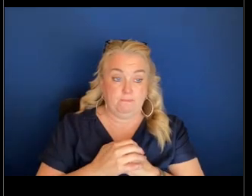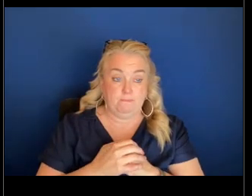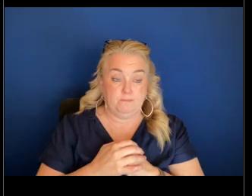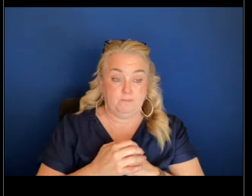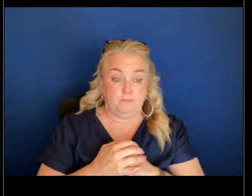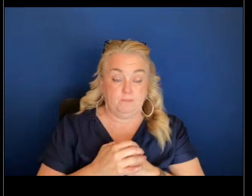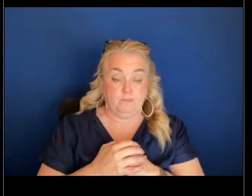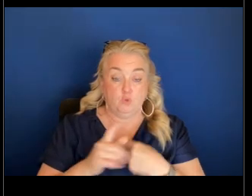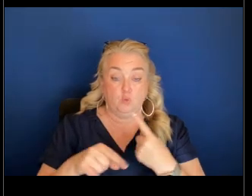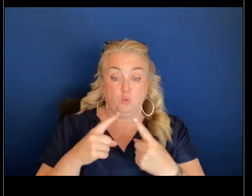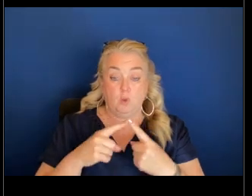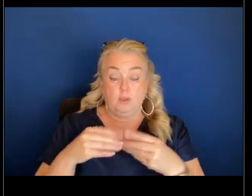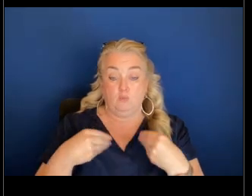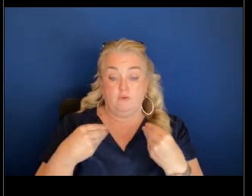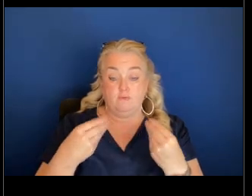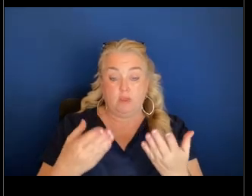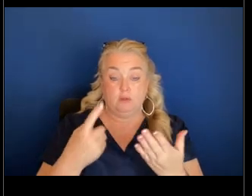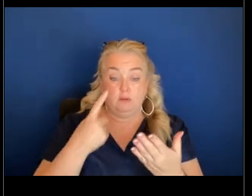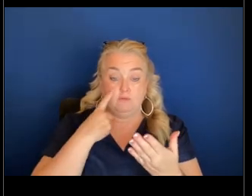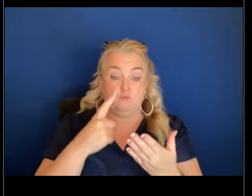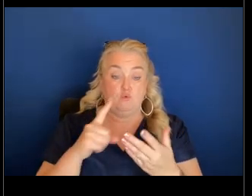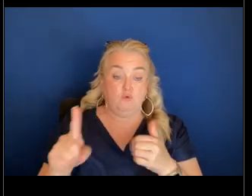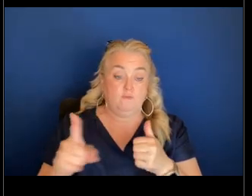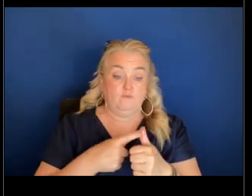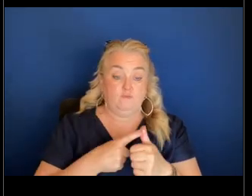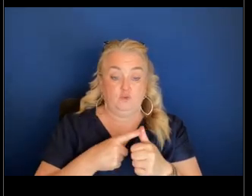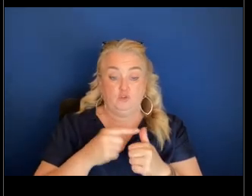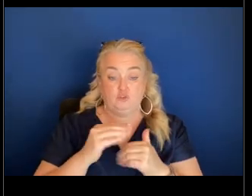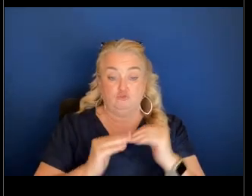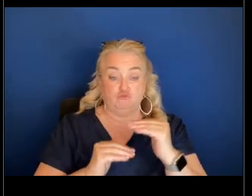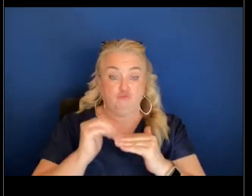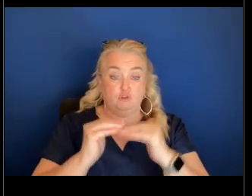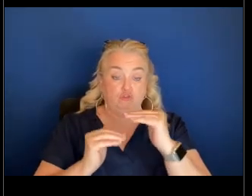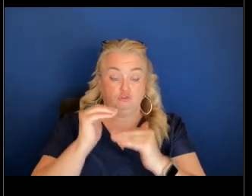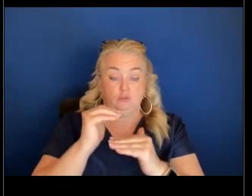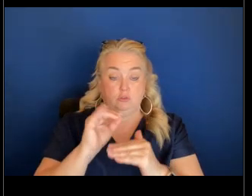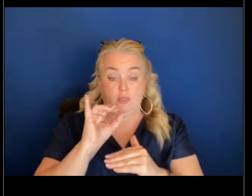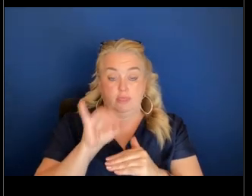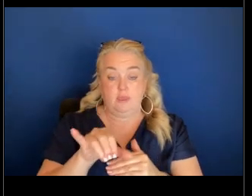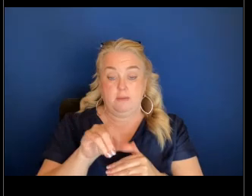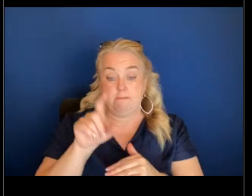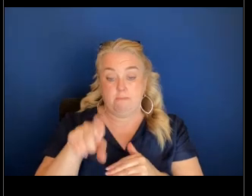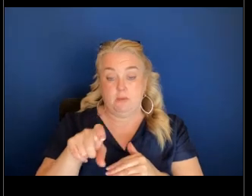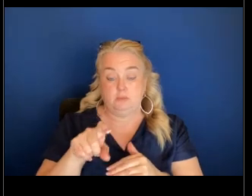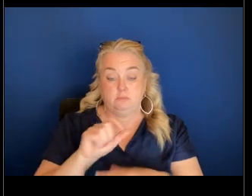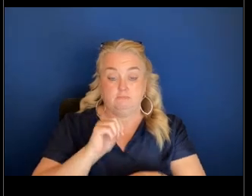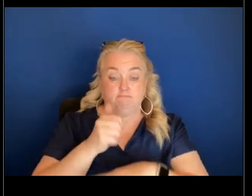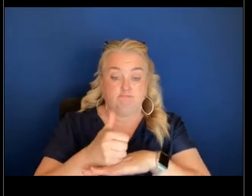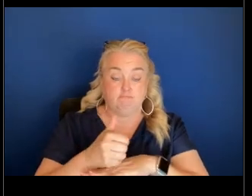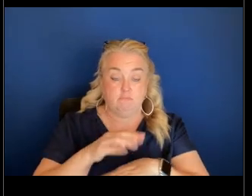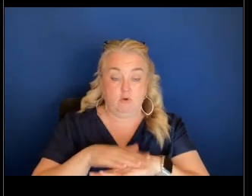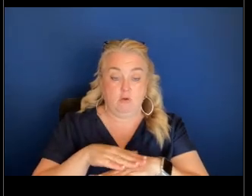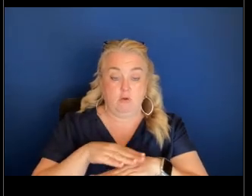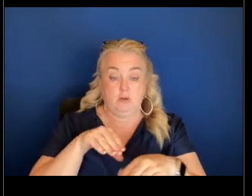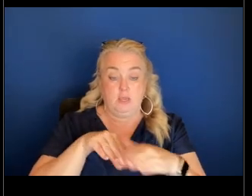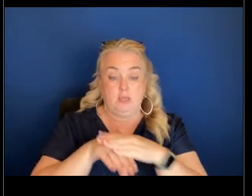When provided during initial construction, these amenities must be placed on an accessible